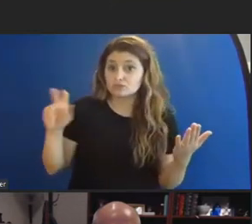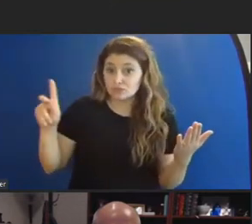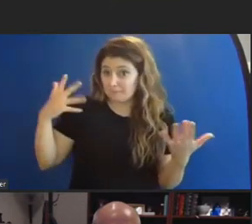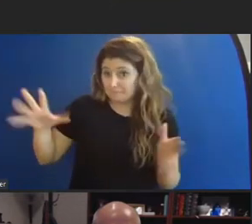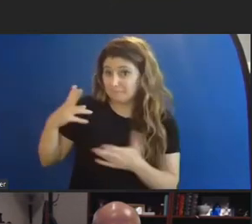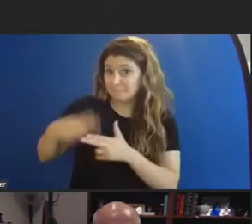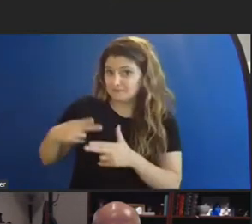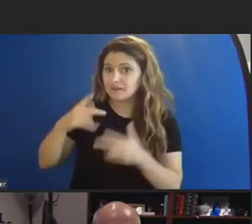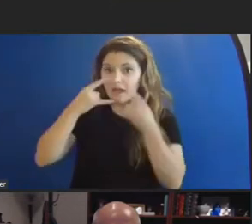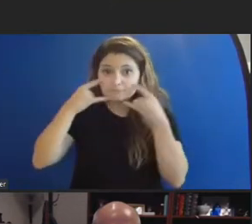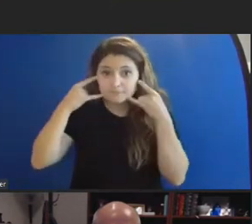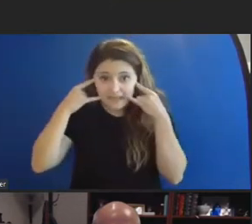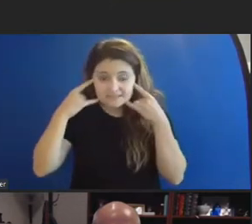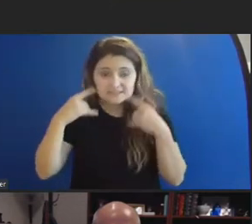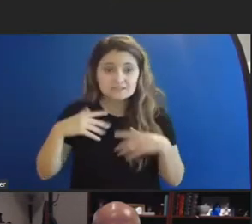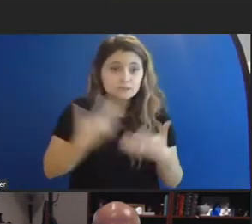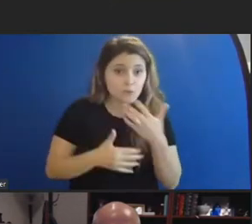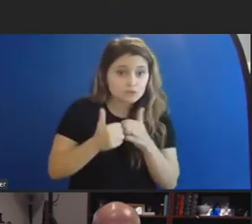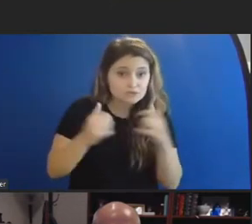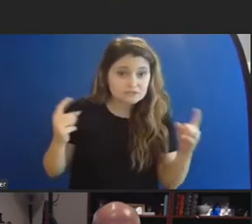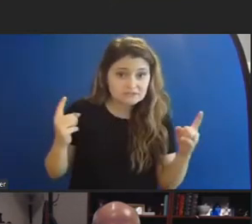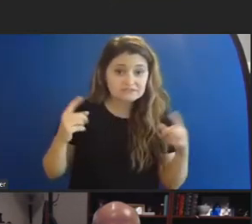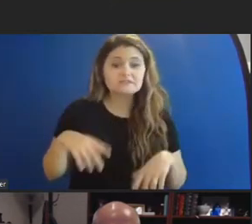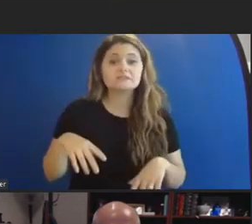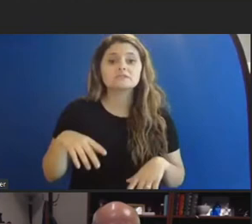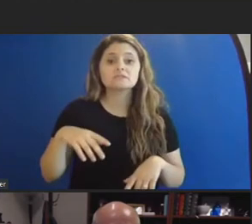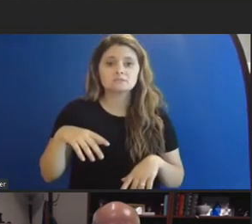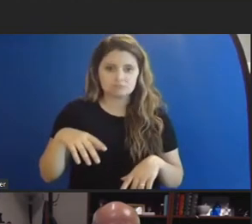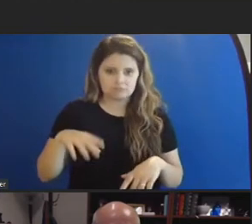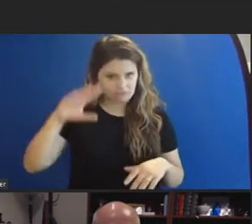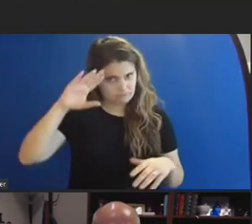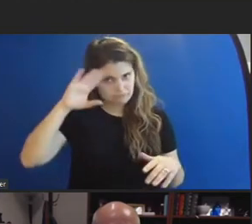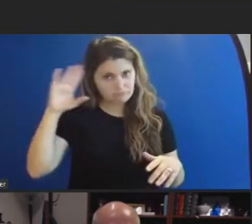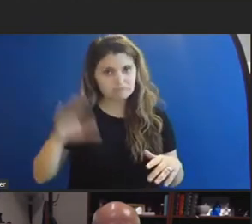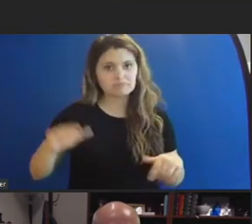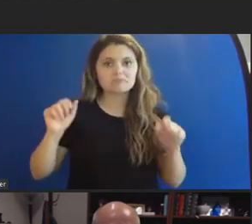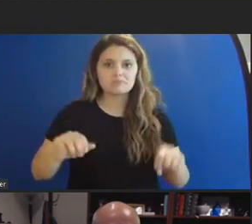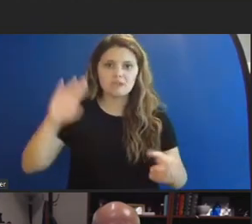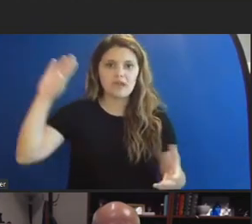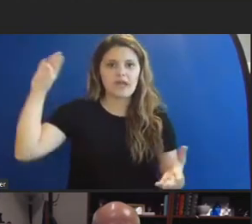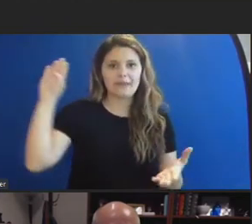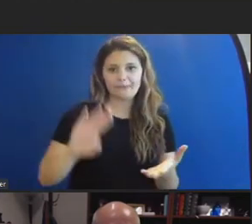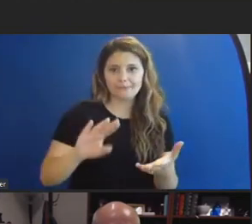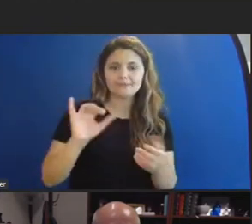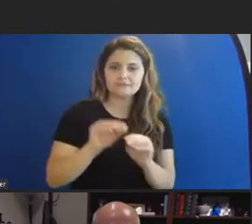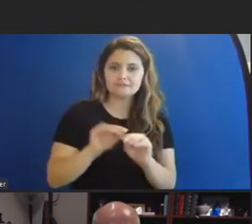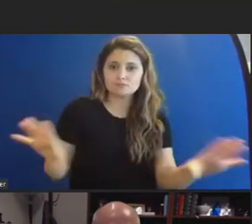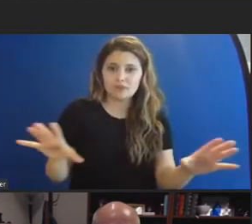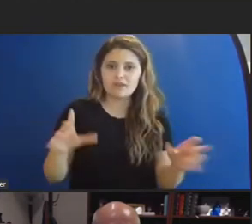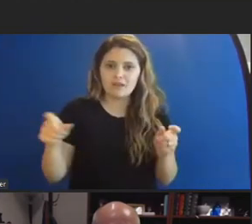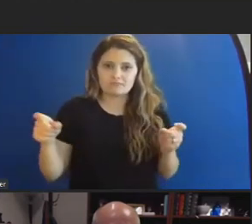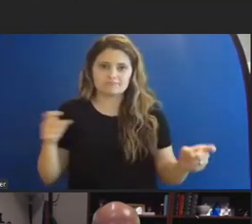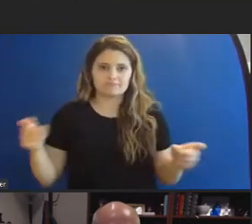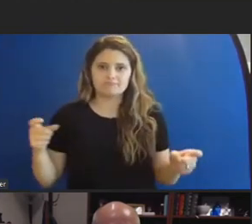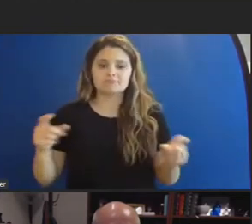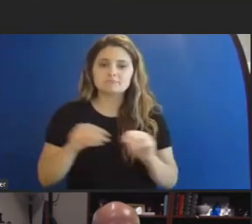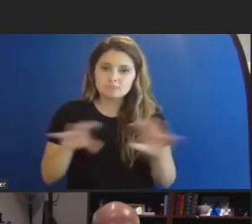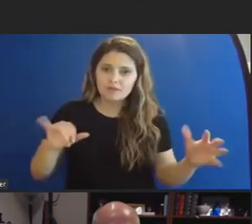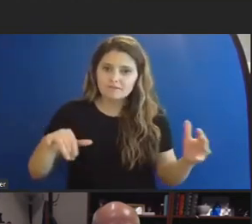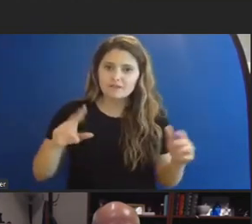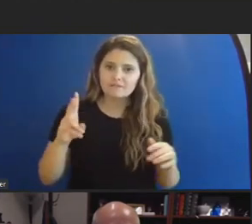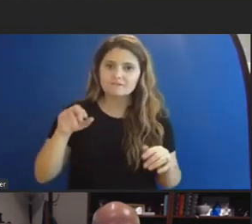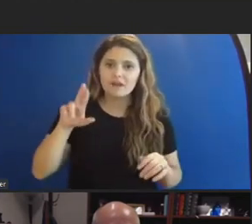earlier, wearing masks and social distancing, we know we can reduce the spread and mitigate the spread of this virus.